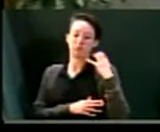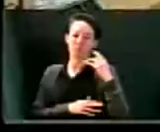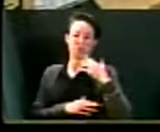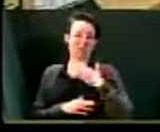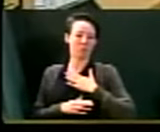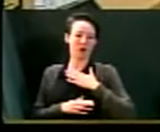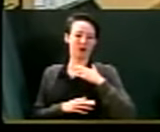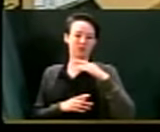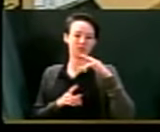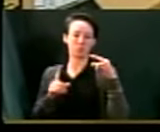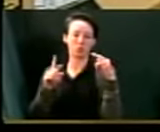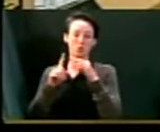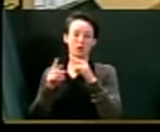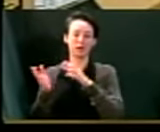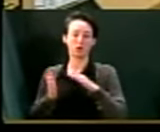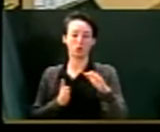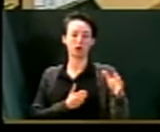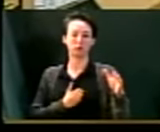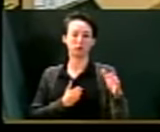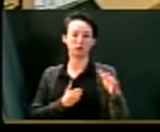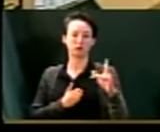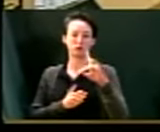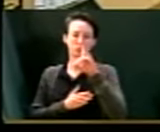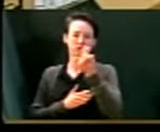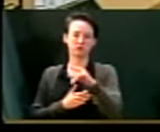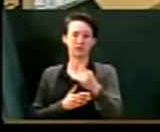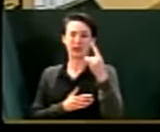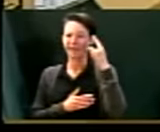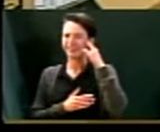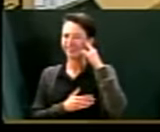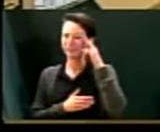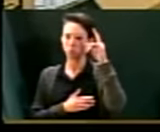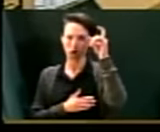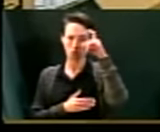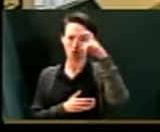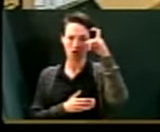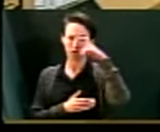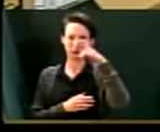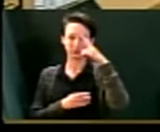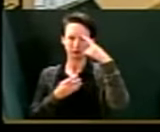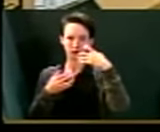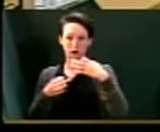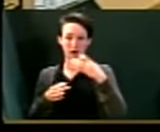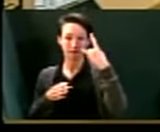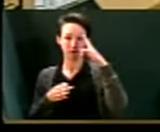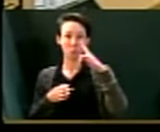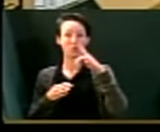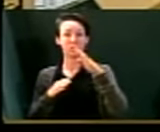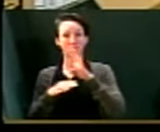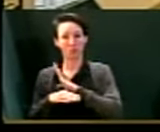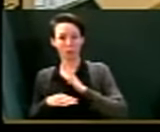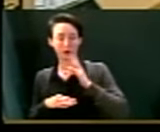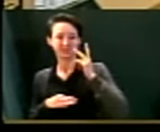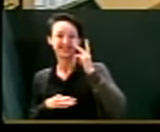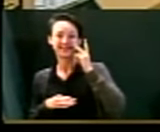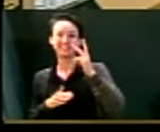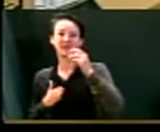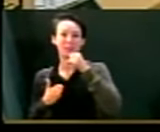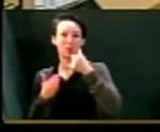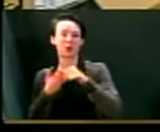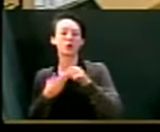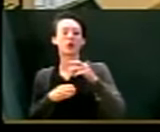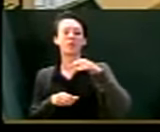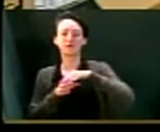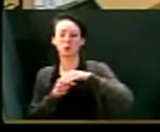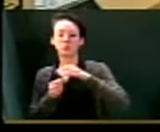order question would be, I think it would be wise for the board to see the letter and vote to